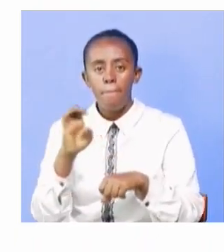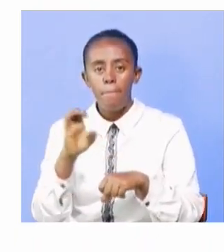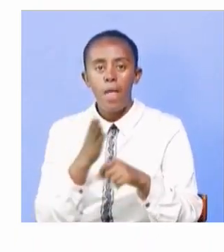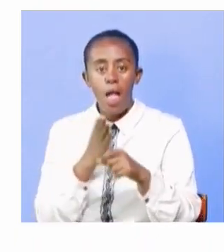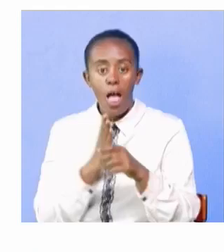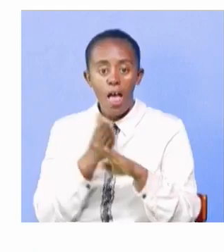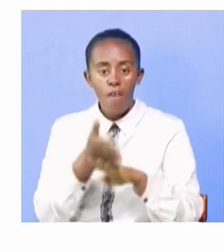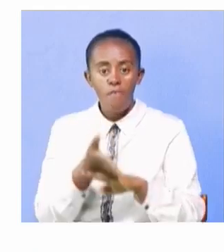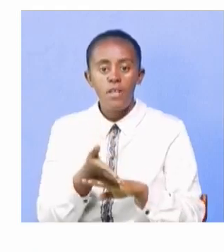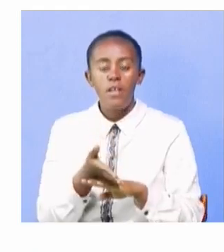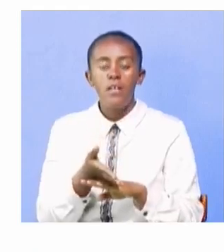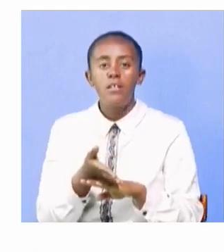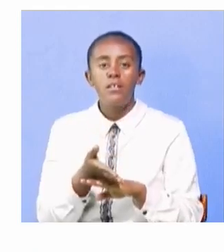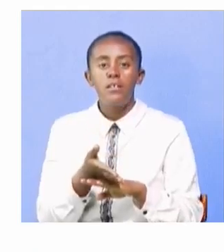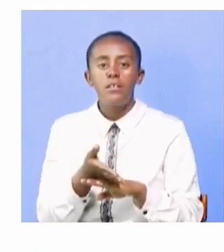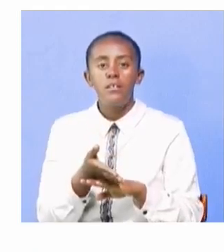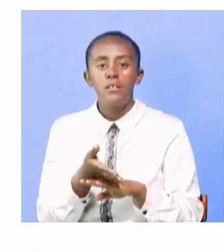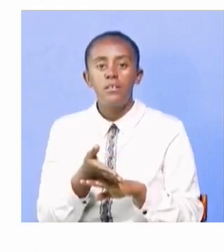after